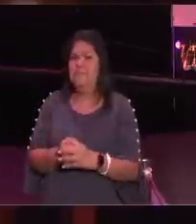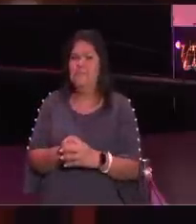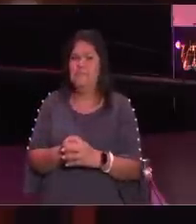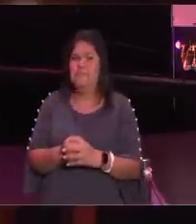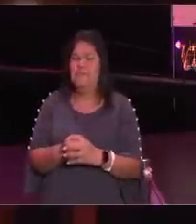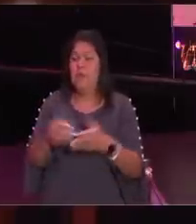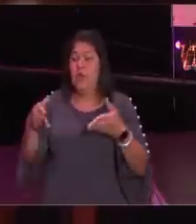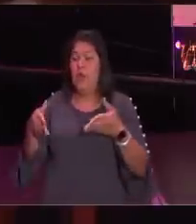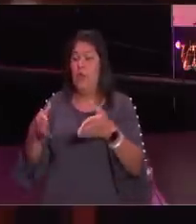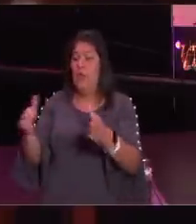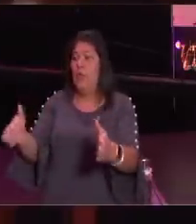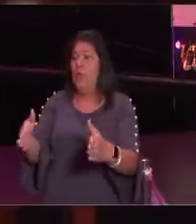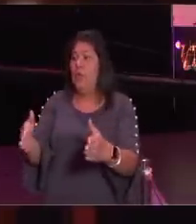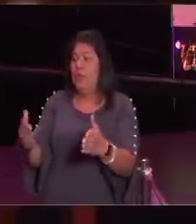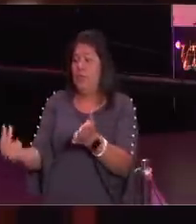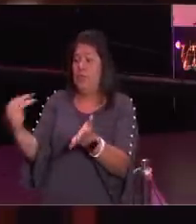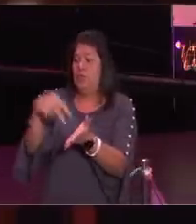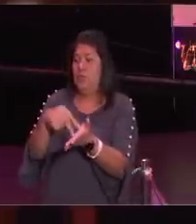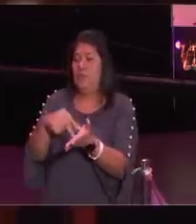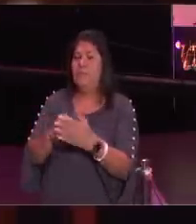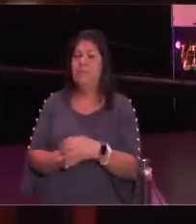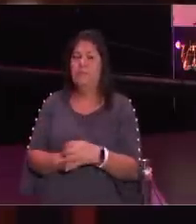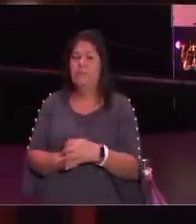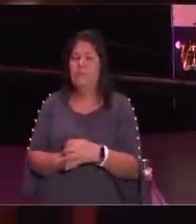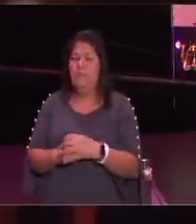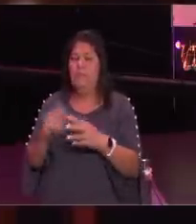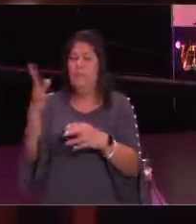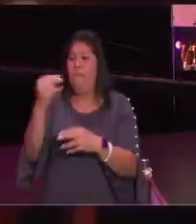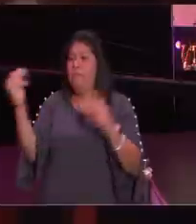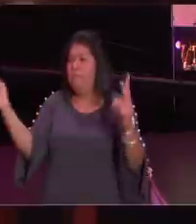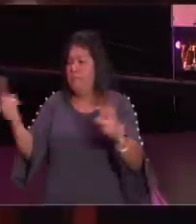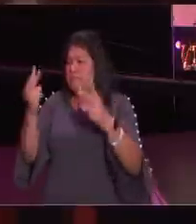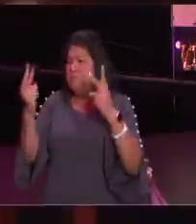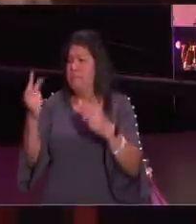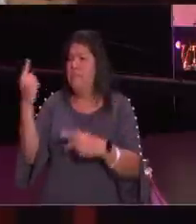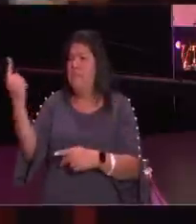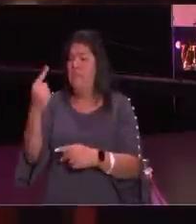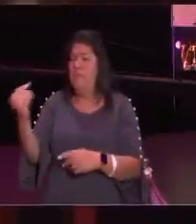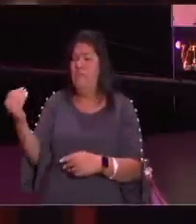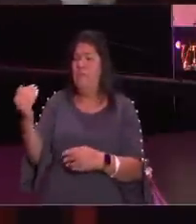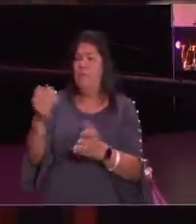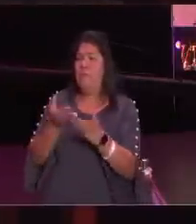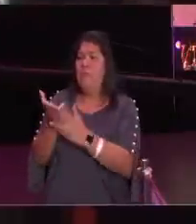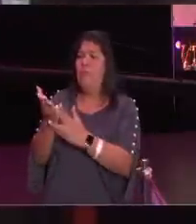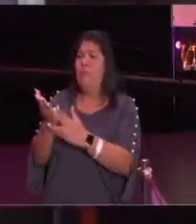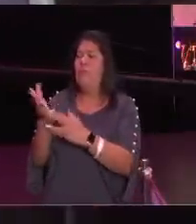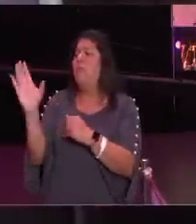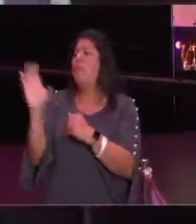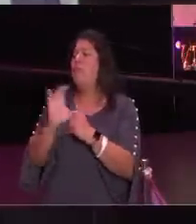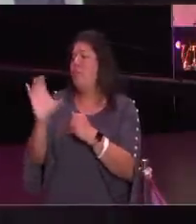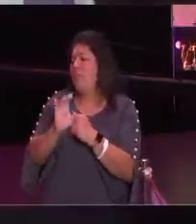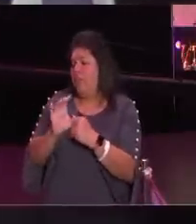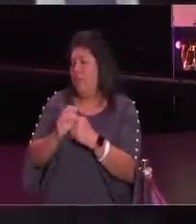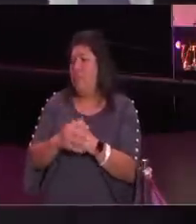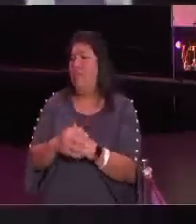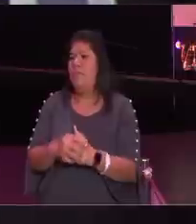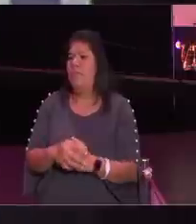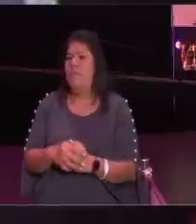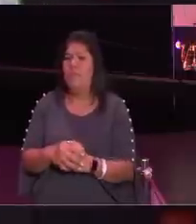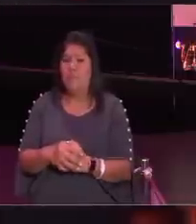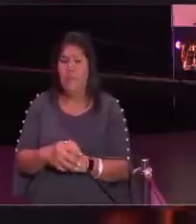is the road to your resurrection and victory always goes through the church.